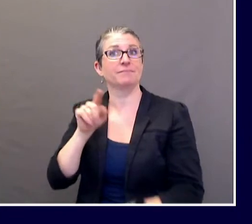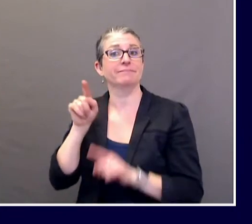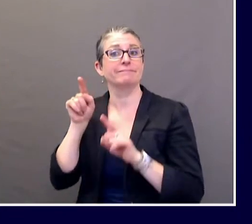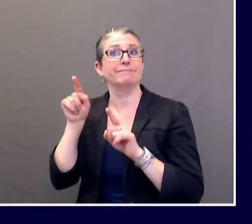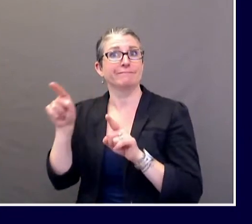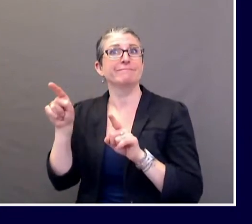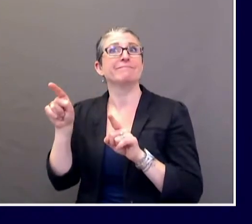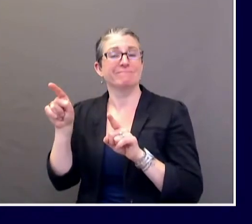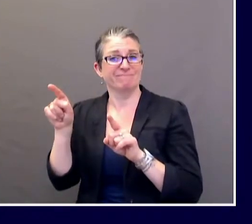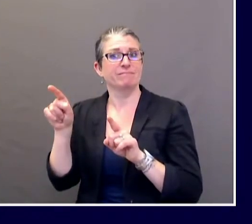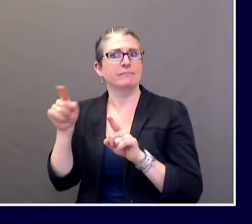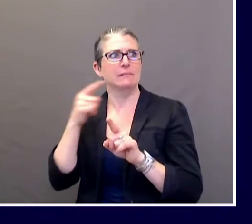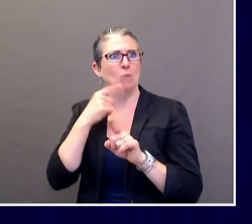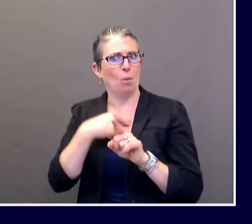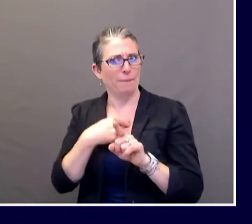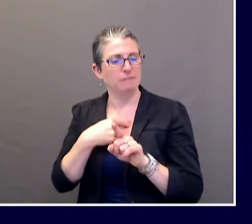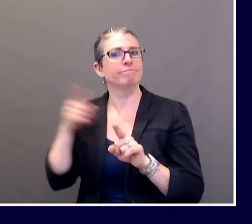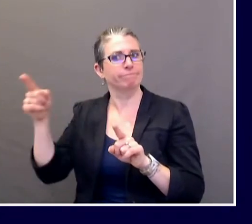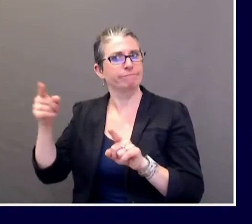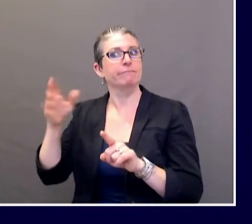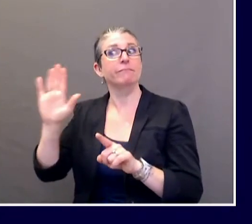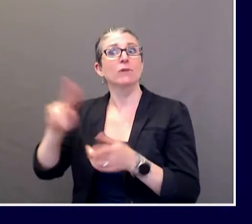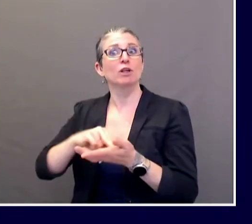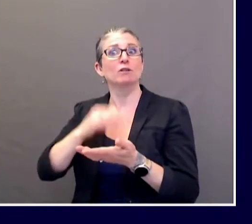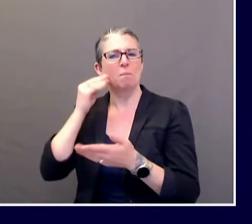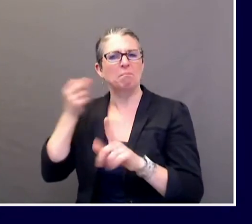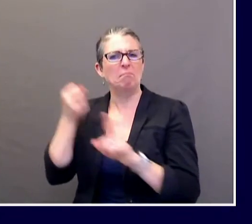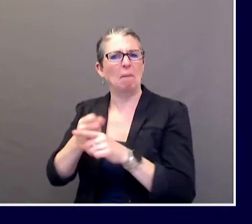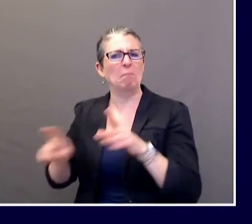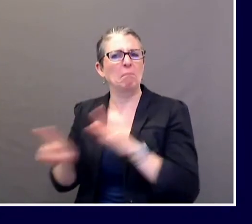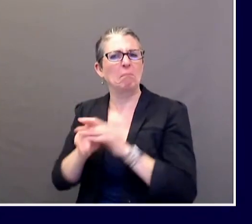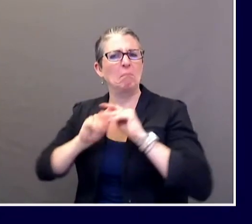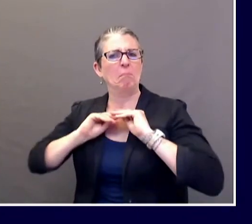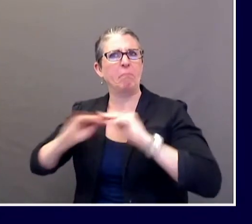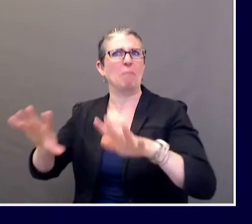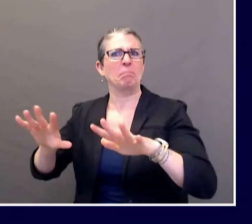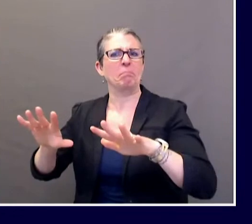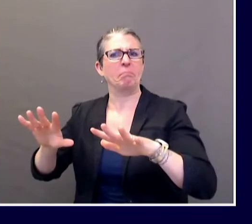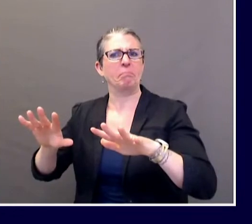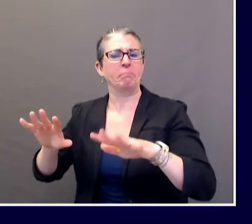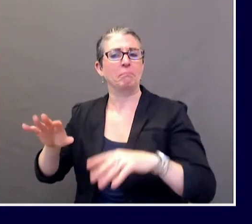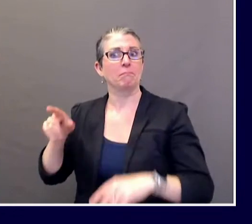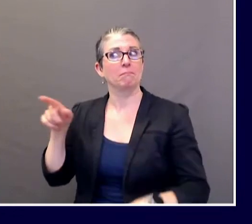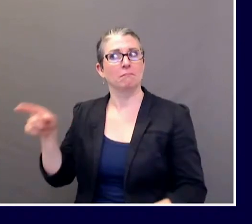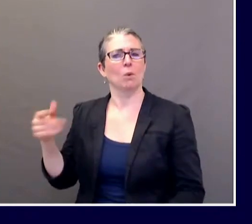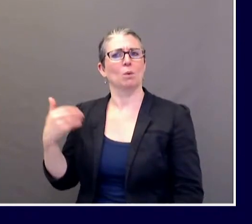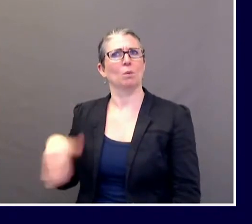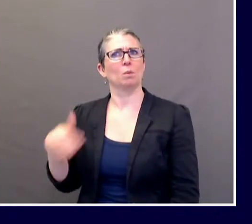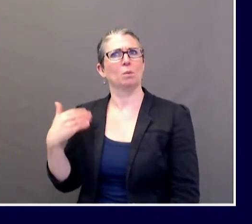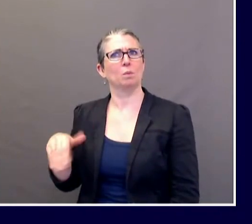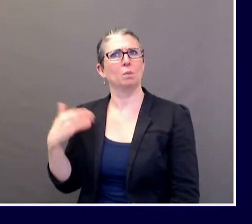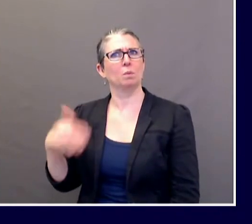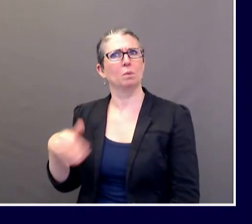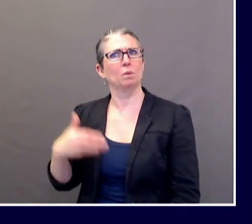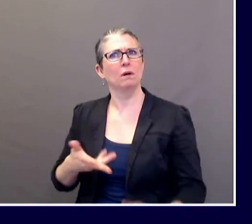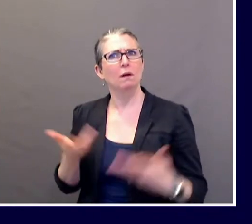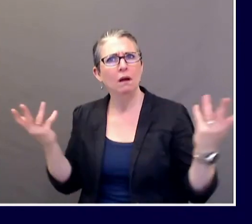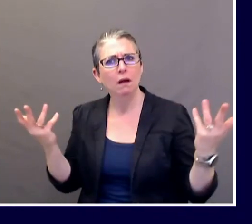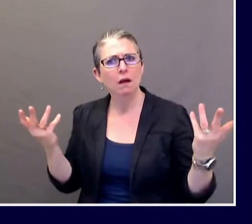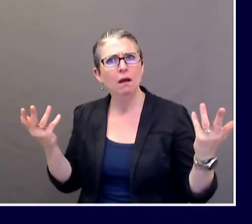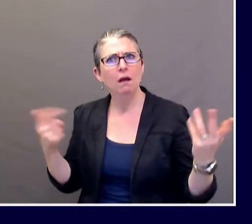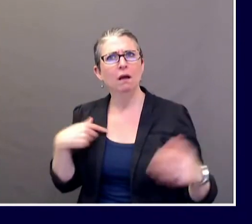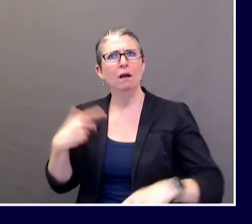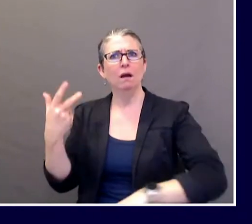complains that, I've been vaccinated, but now I'm restricted from going out to save my family. Why aren't our nursing home